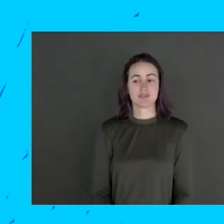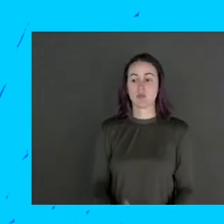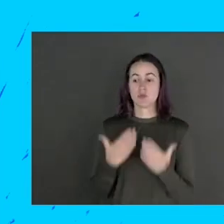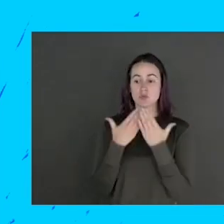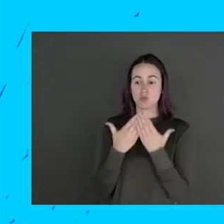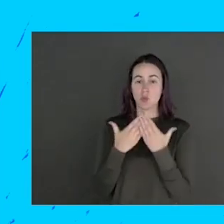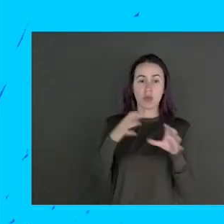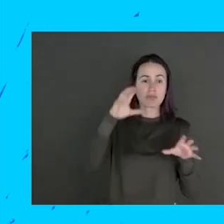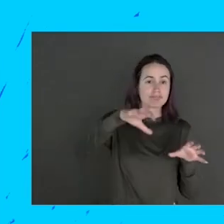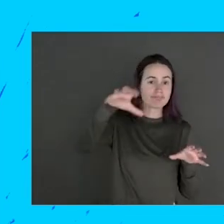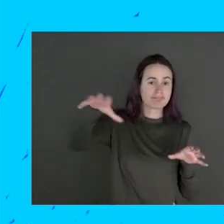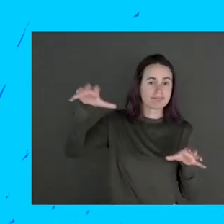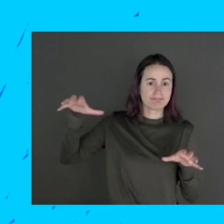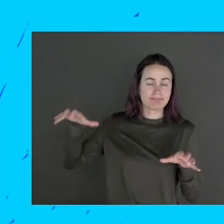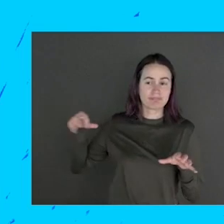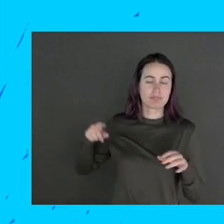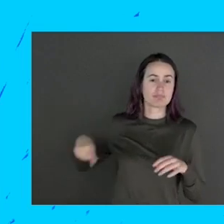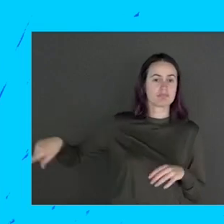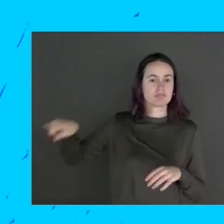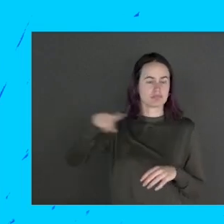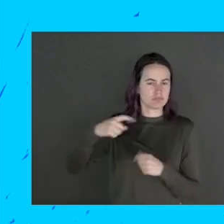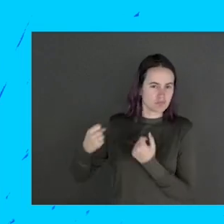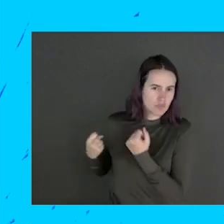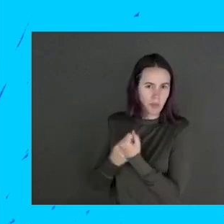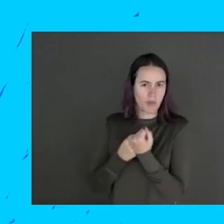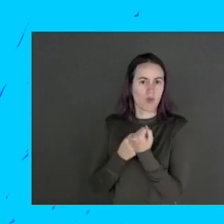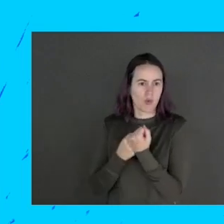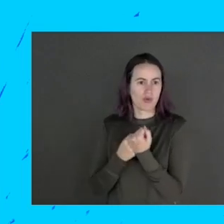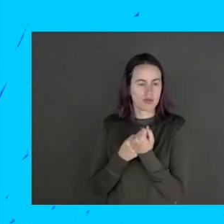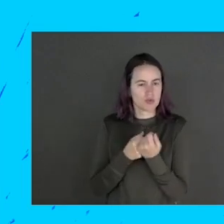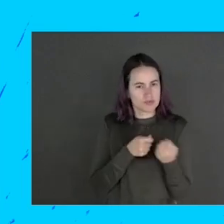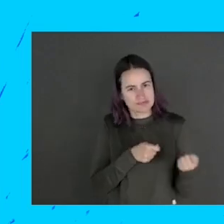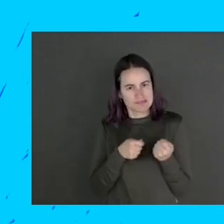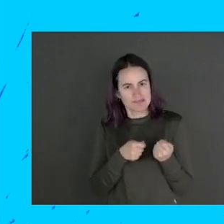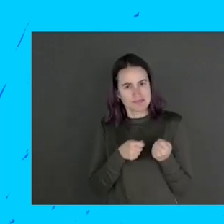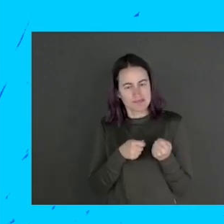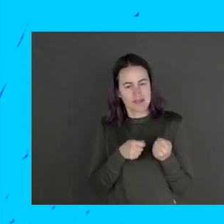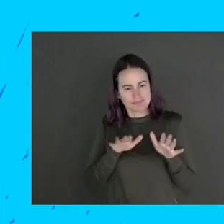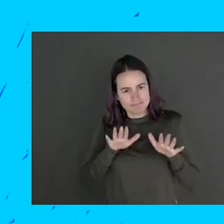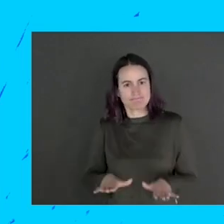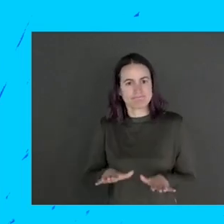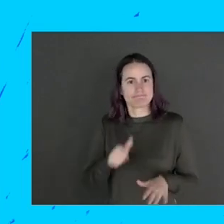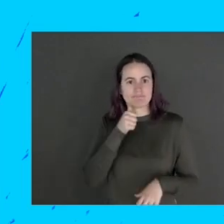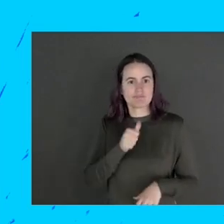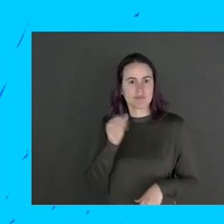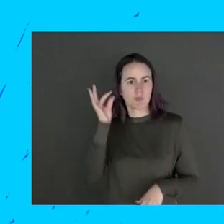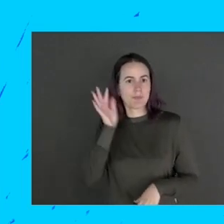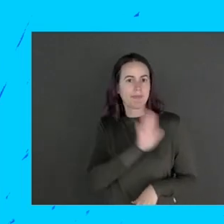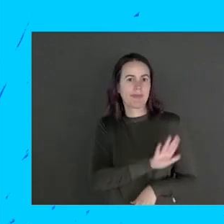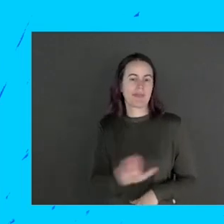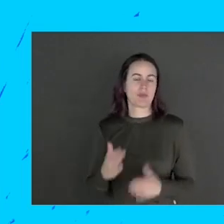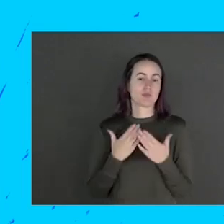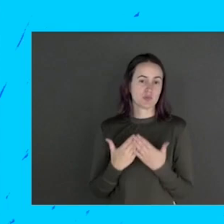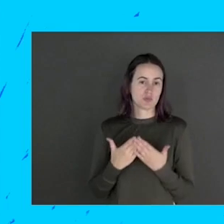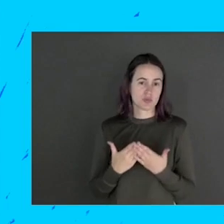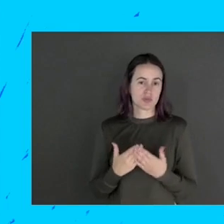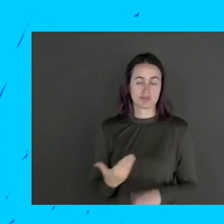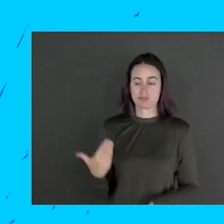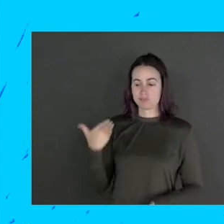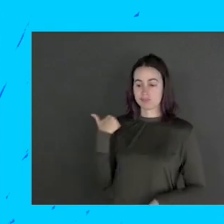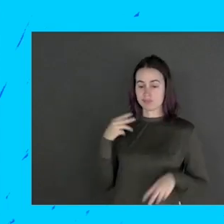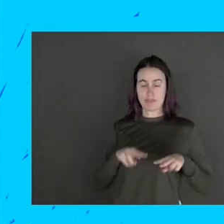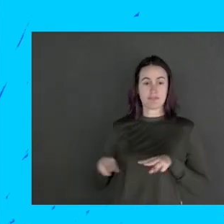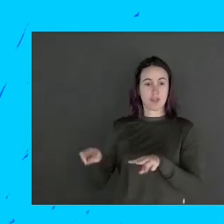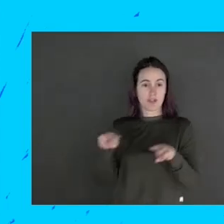are able to do everything they can to make that happen. We heard in one of the videos about a girl who had